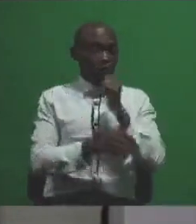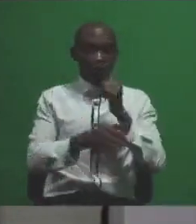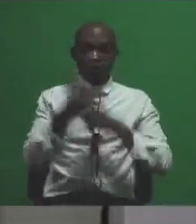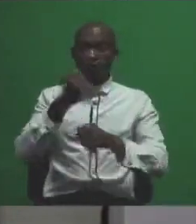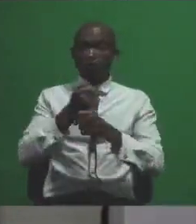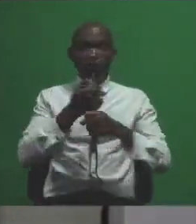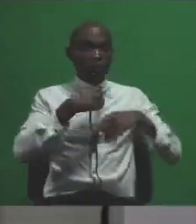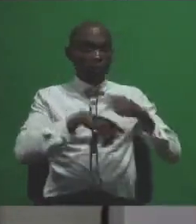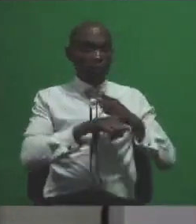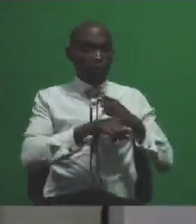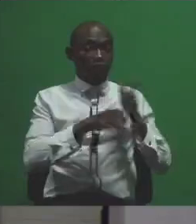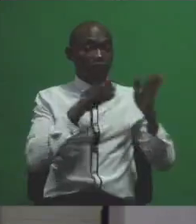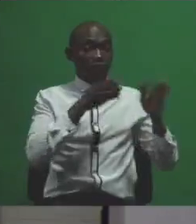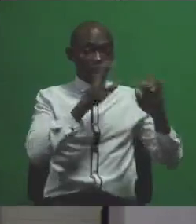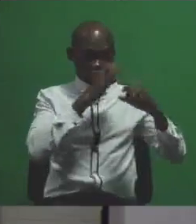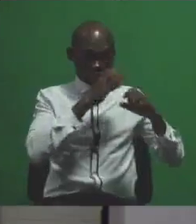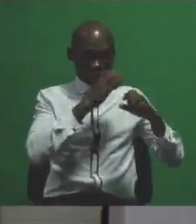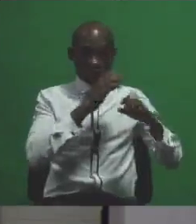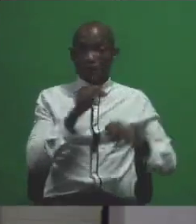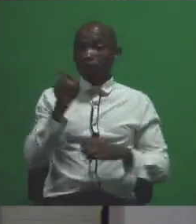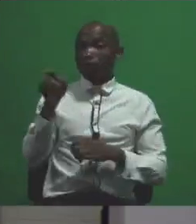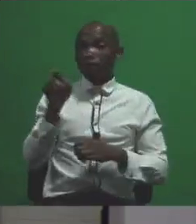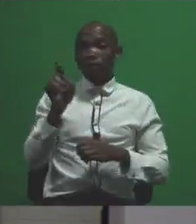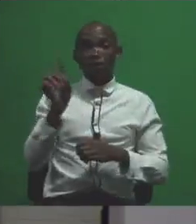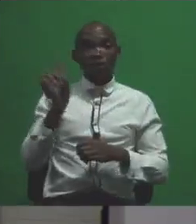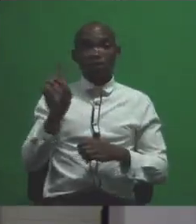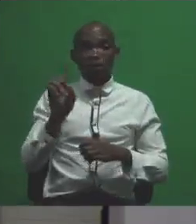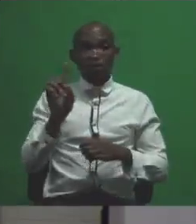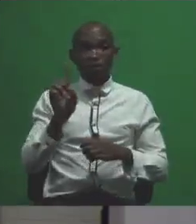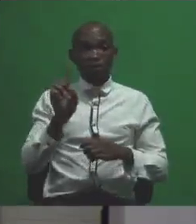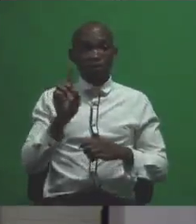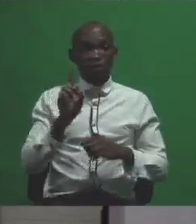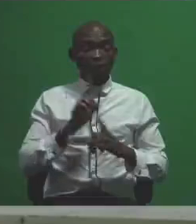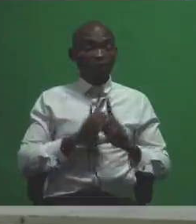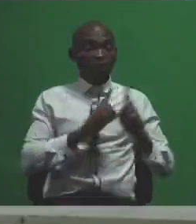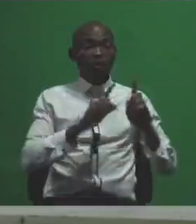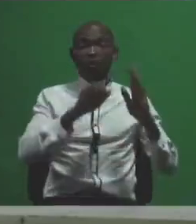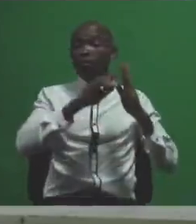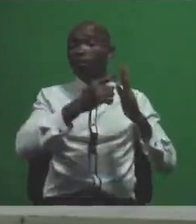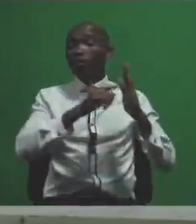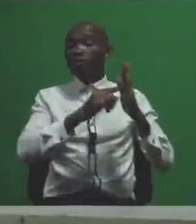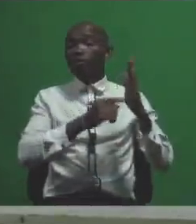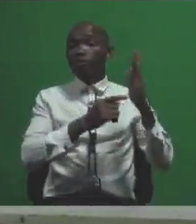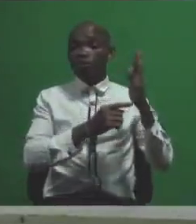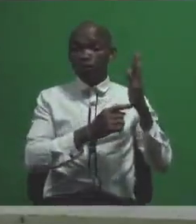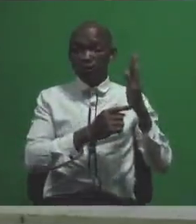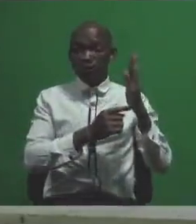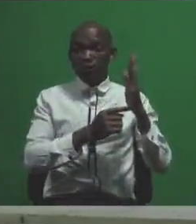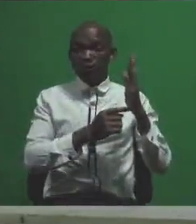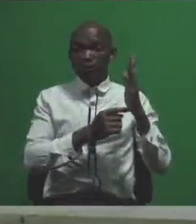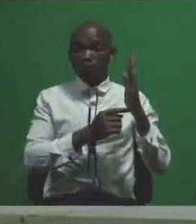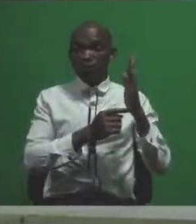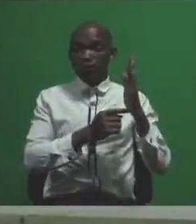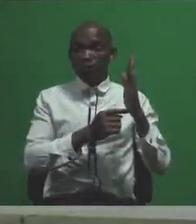So meaning that they are not seem to follow the laboratory rule, as it is